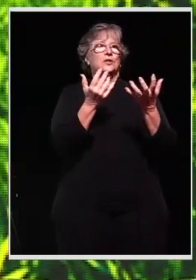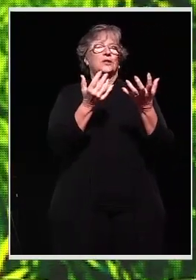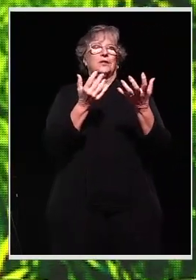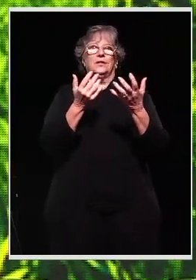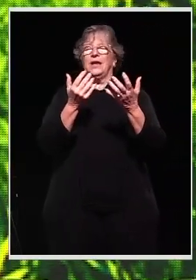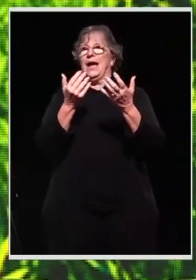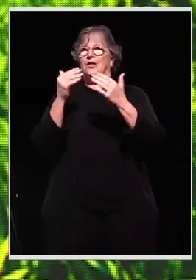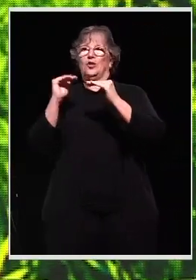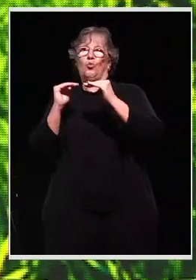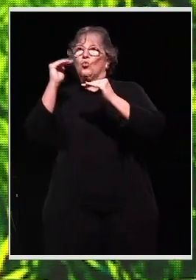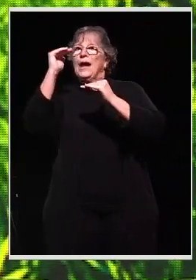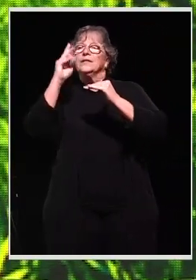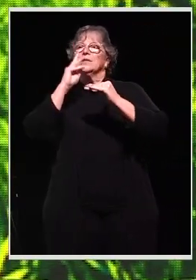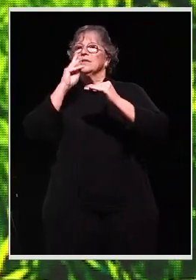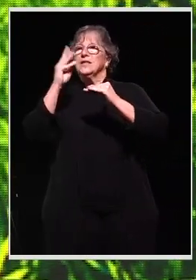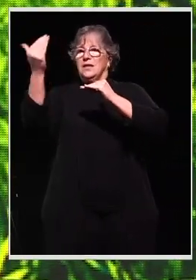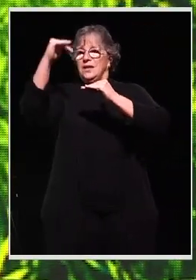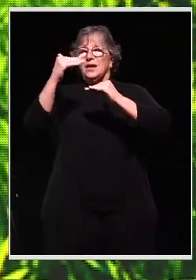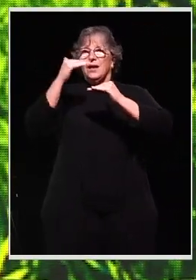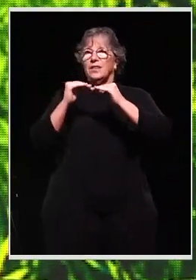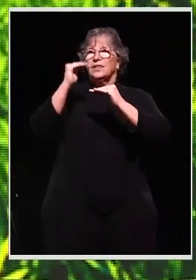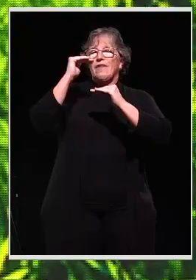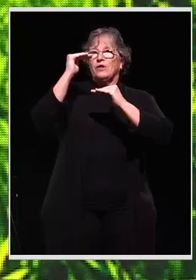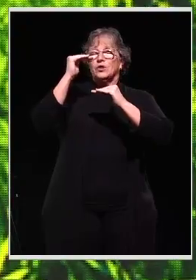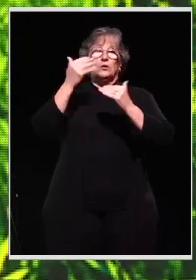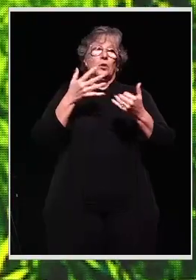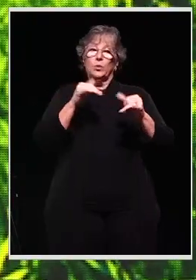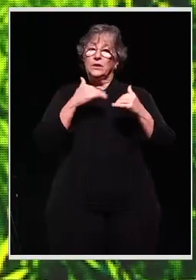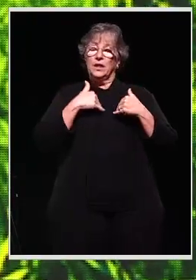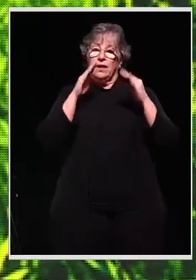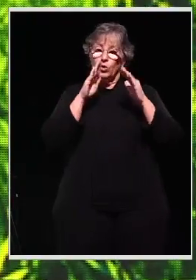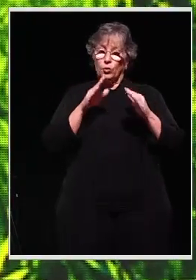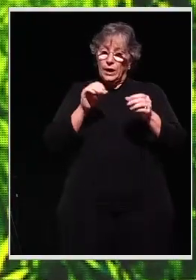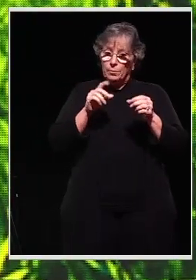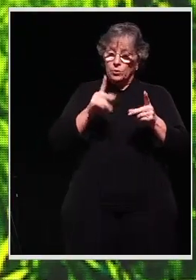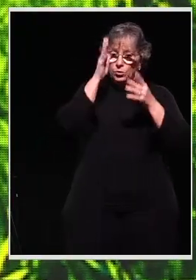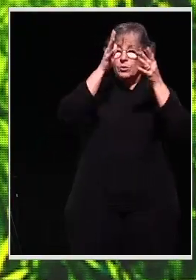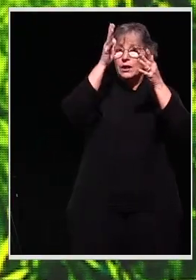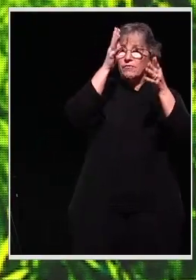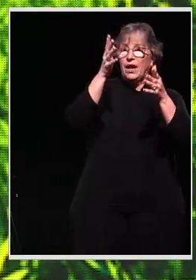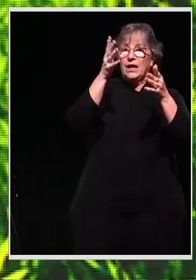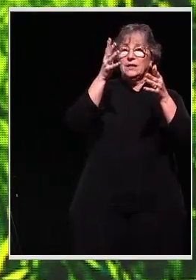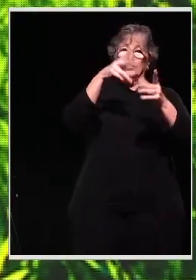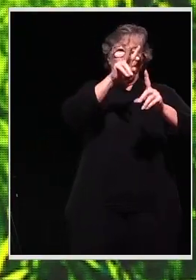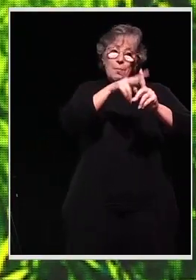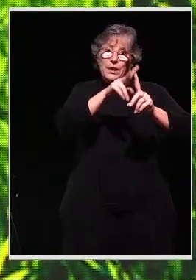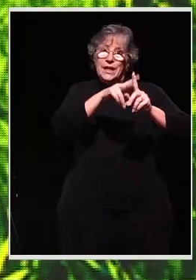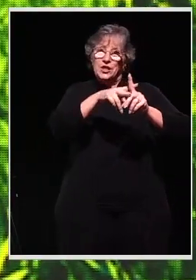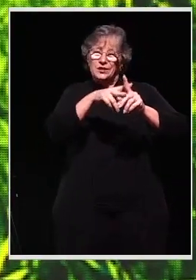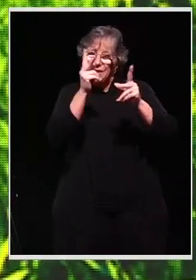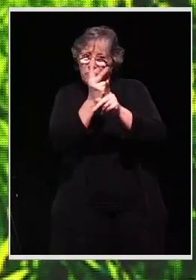just can't adapt to. I think we still have great opportunity to innovate through adaptation and to tunnel through the